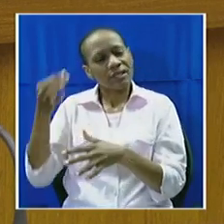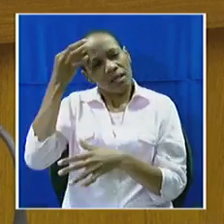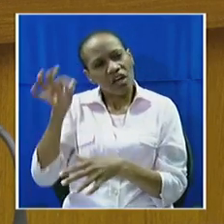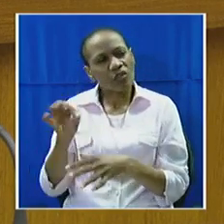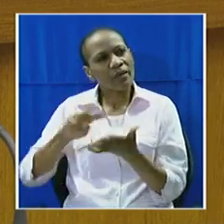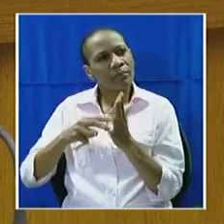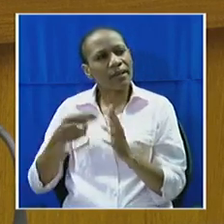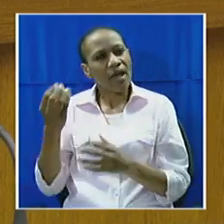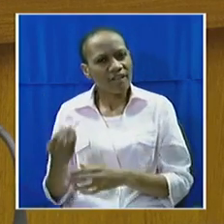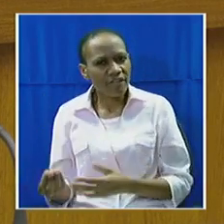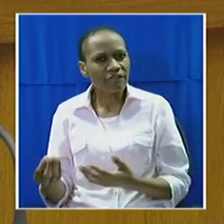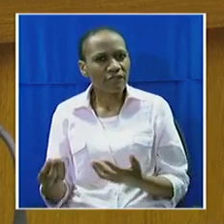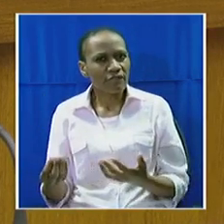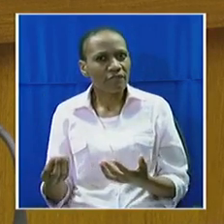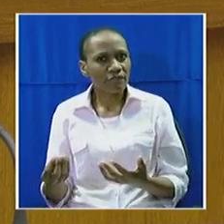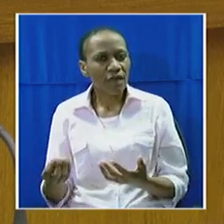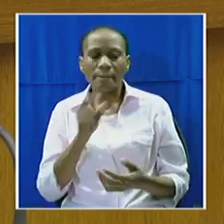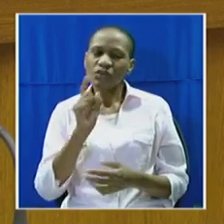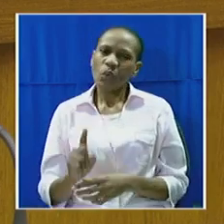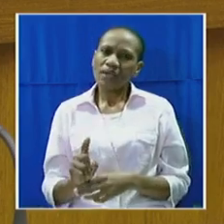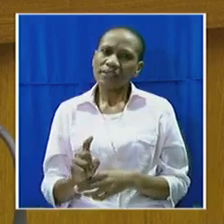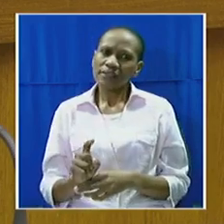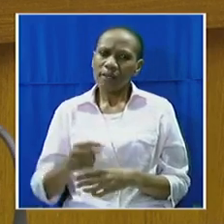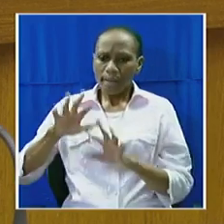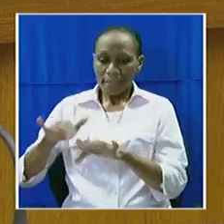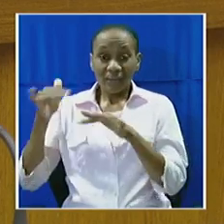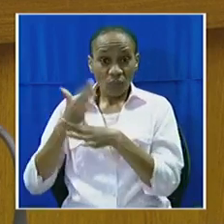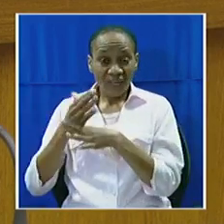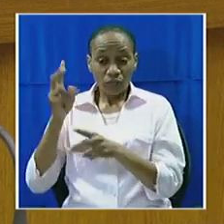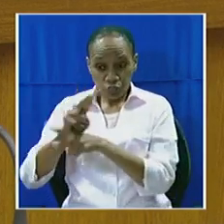the story was published undermines accountability and oversight.